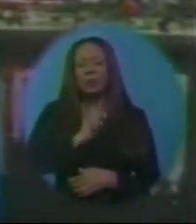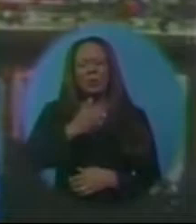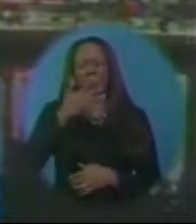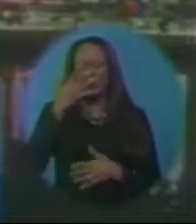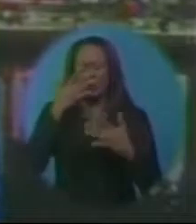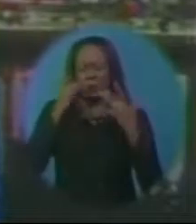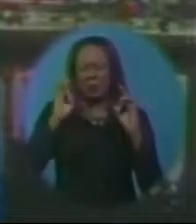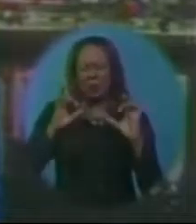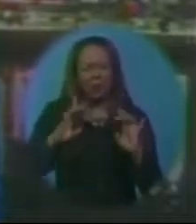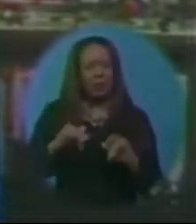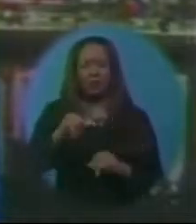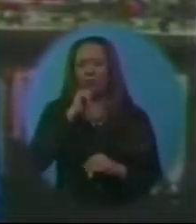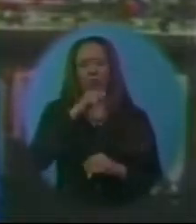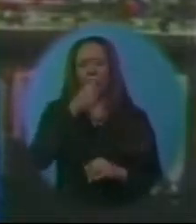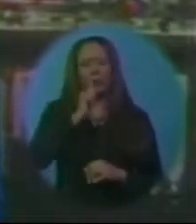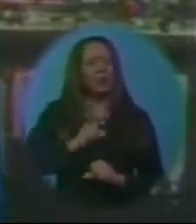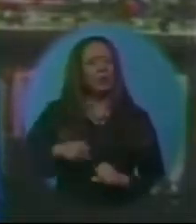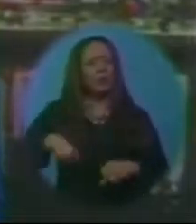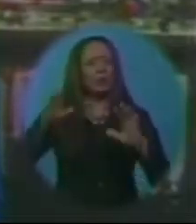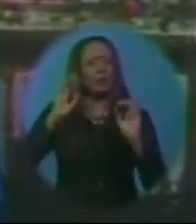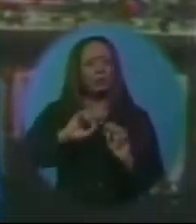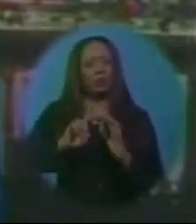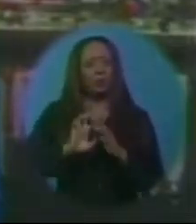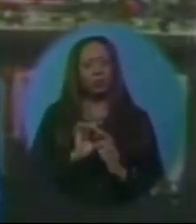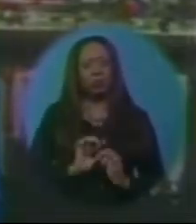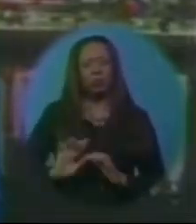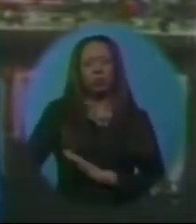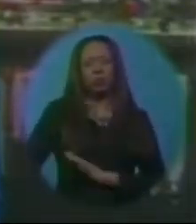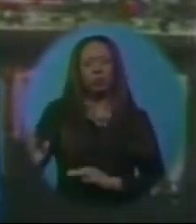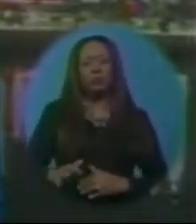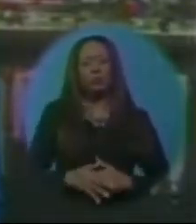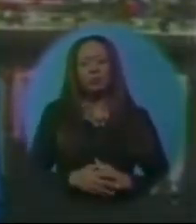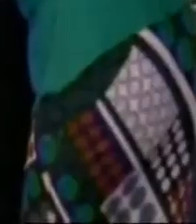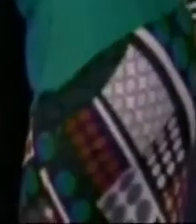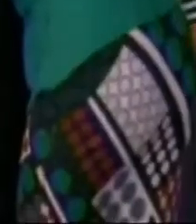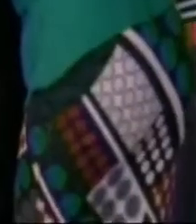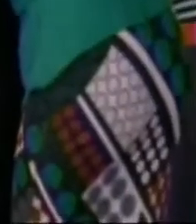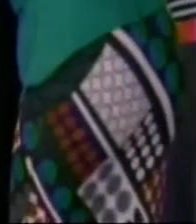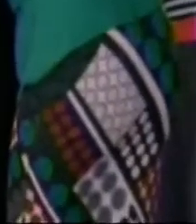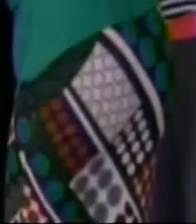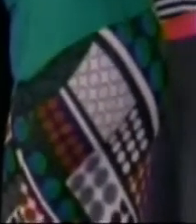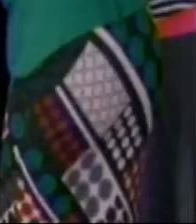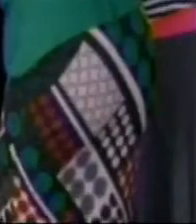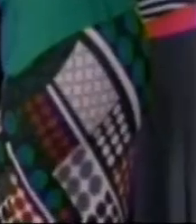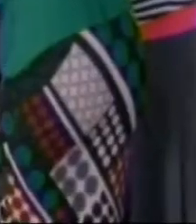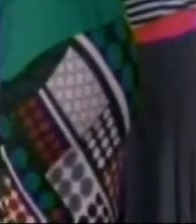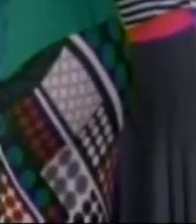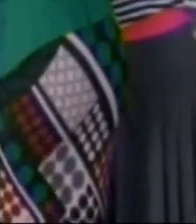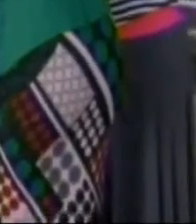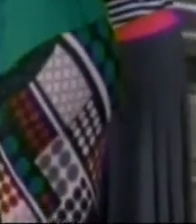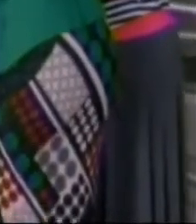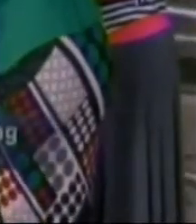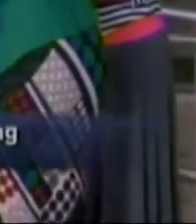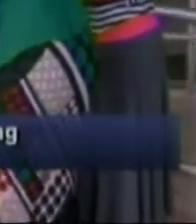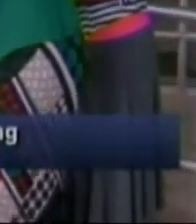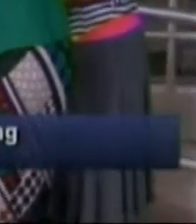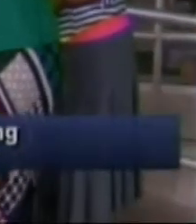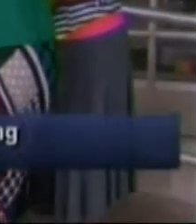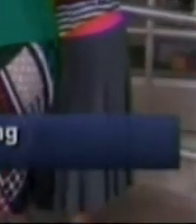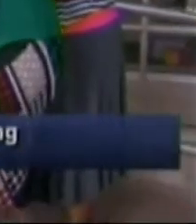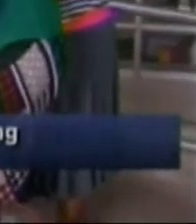several weeks. Lisa Lord has more. This was the scene outside the Treasury building in